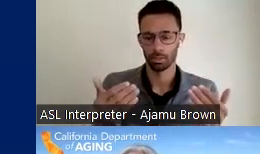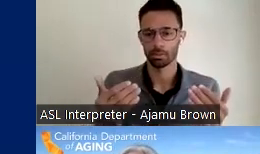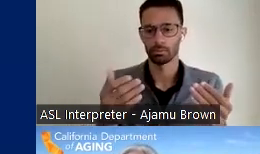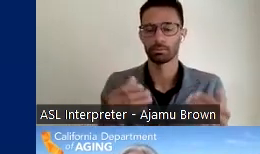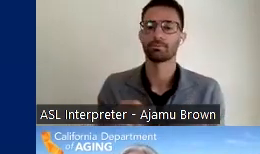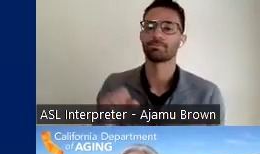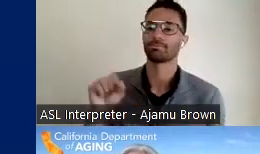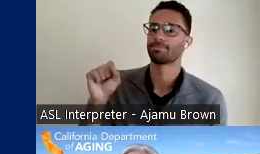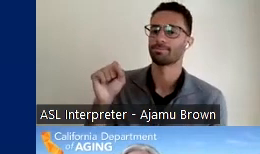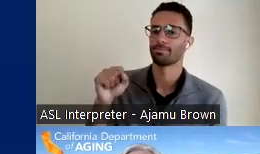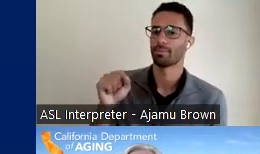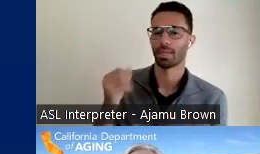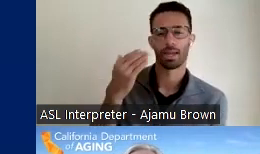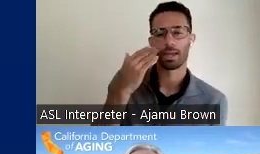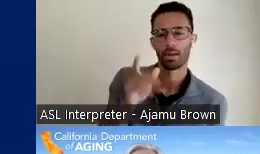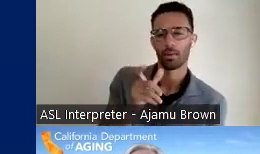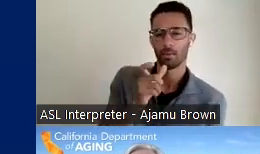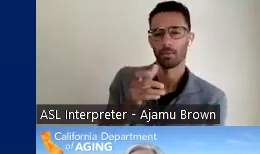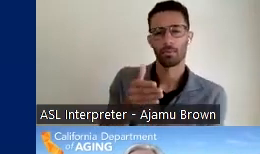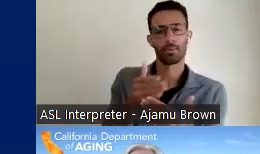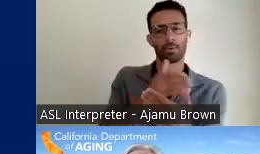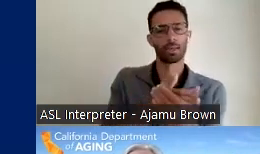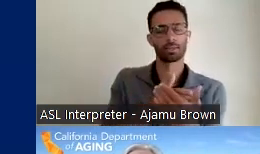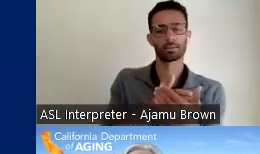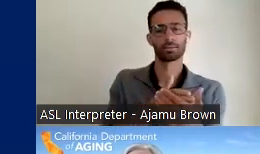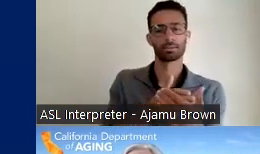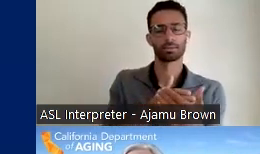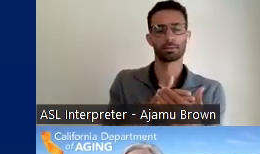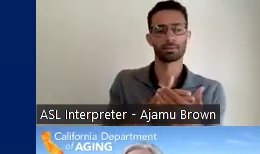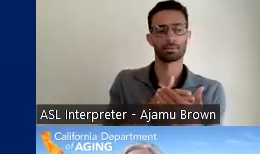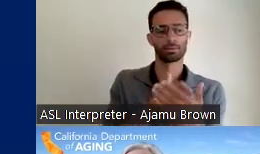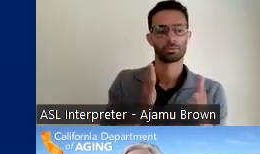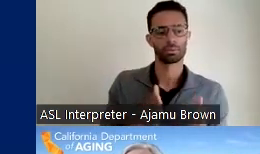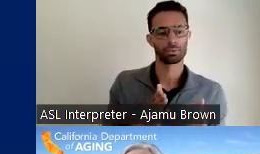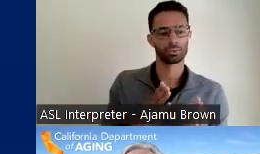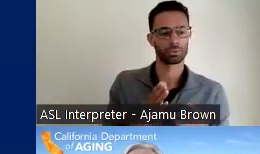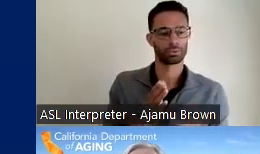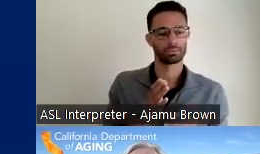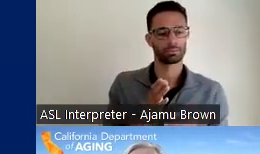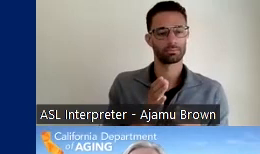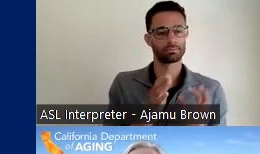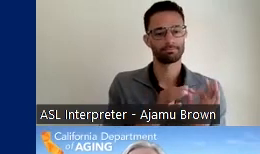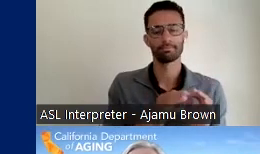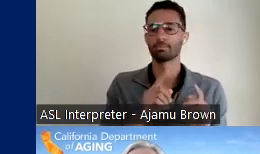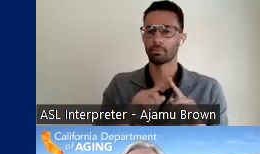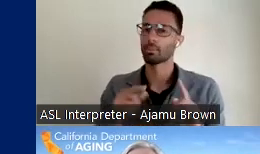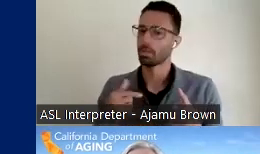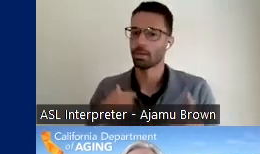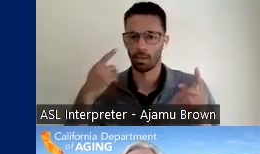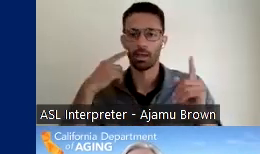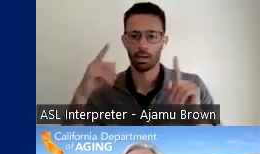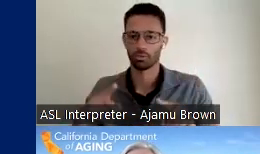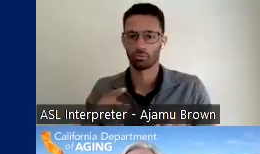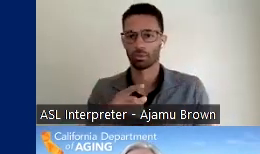Yes, I don't know who the last speaker was. I didn't see or catch who was speaking, but I agree 100% with